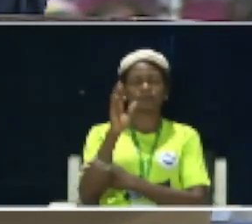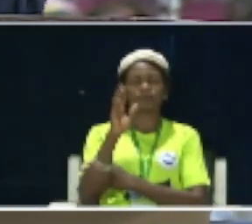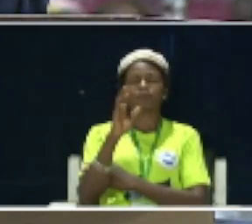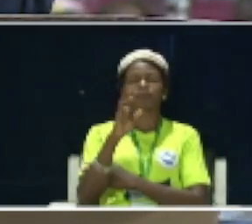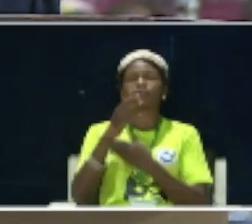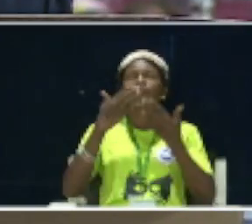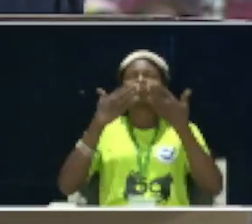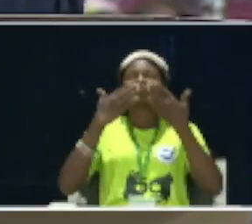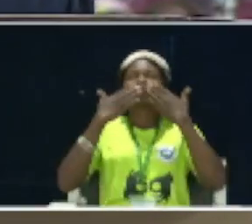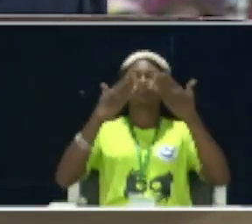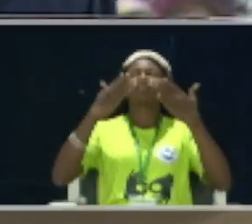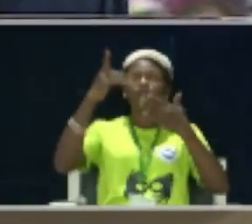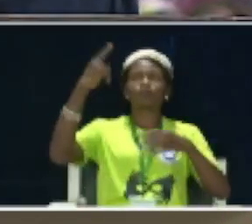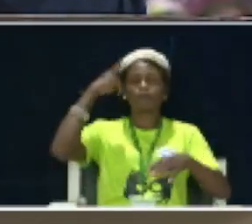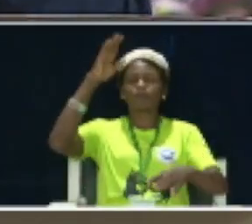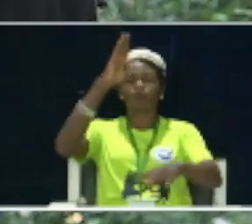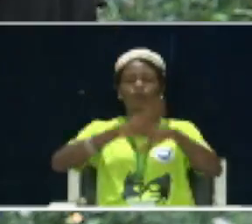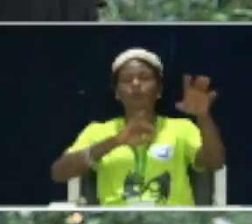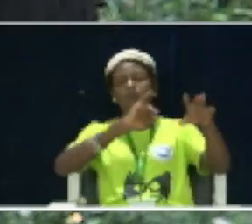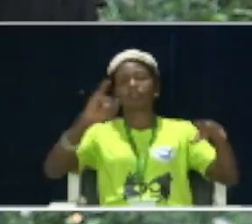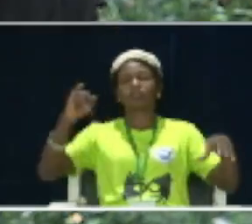thank you for calling me out